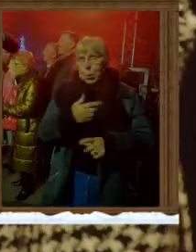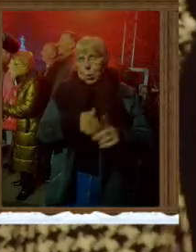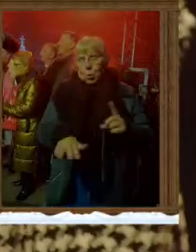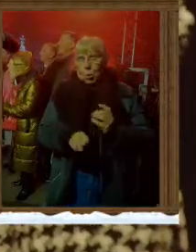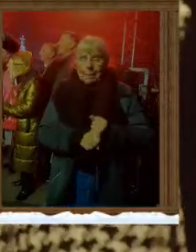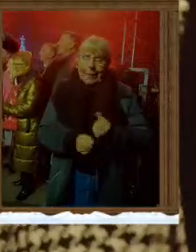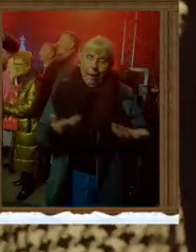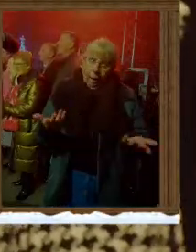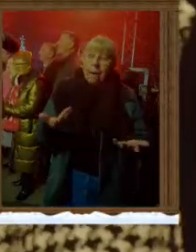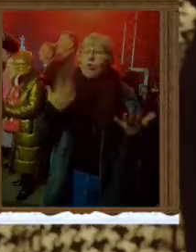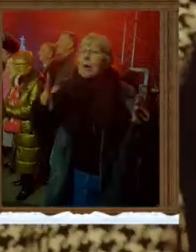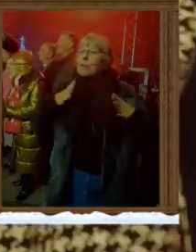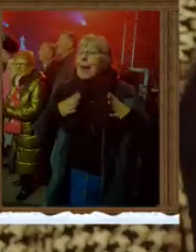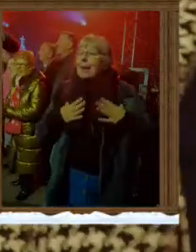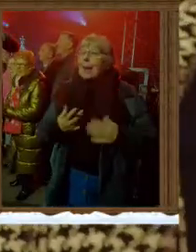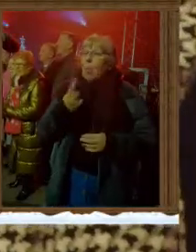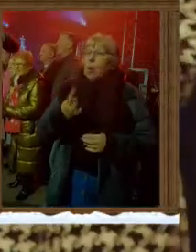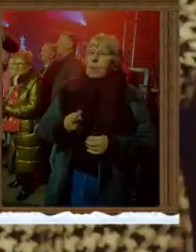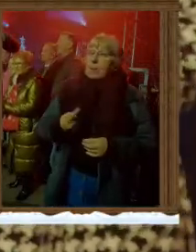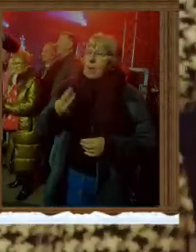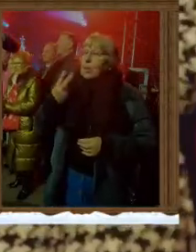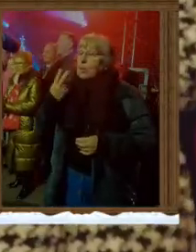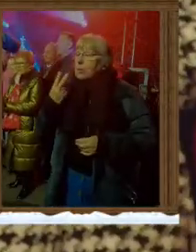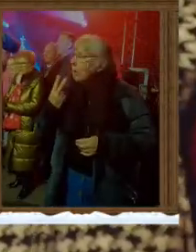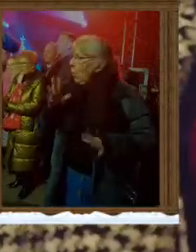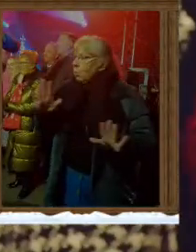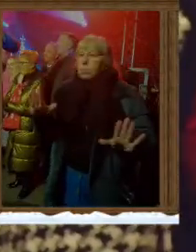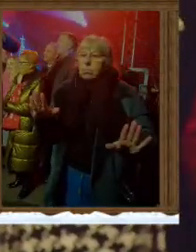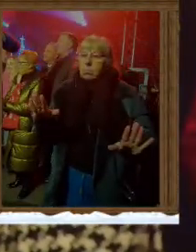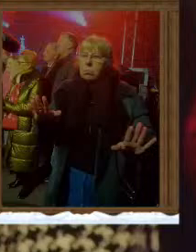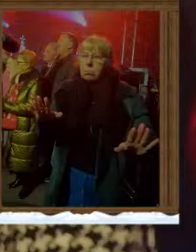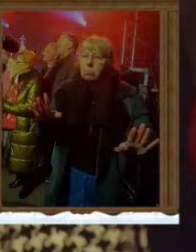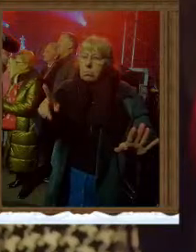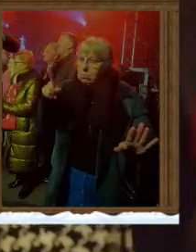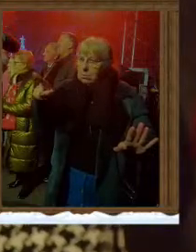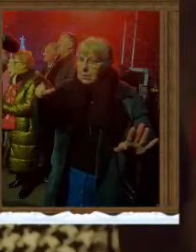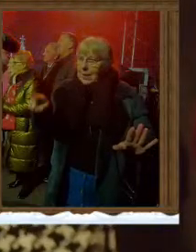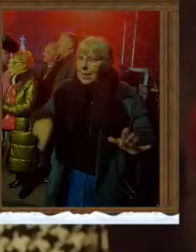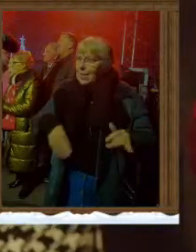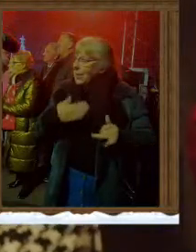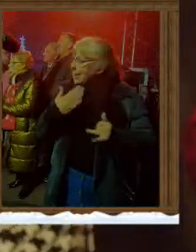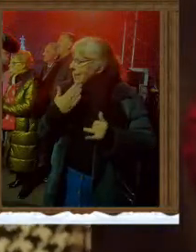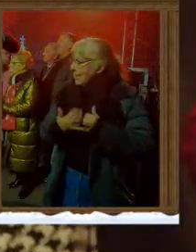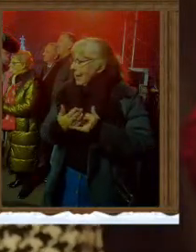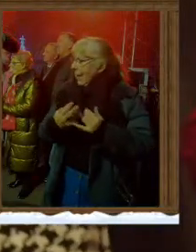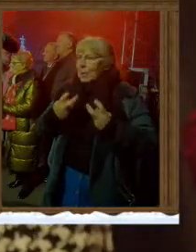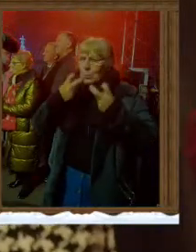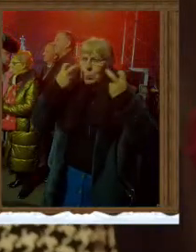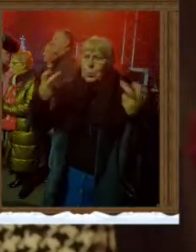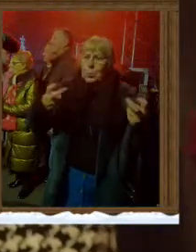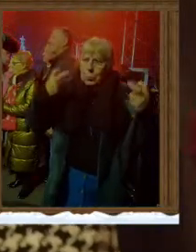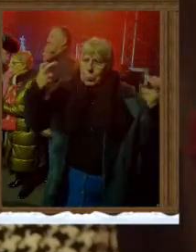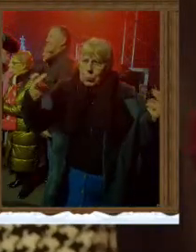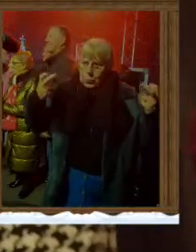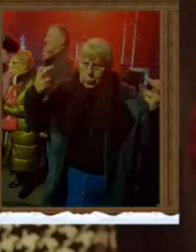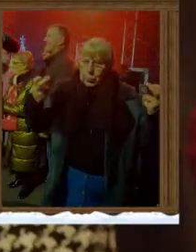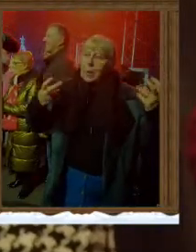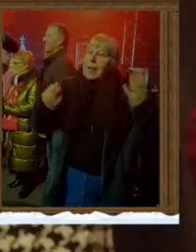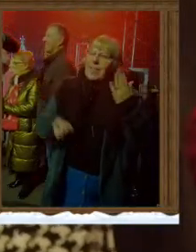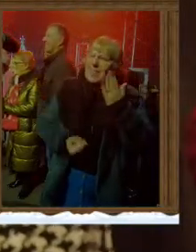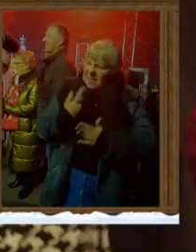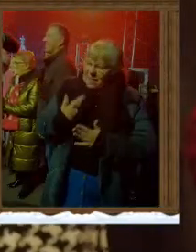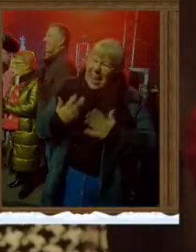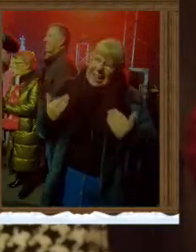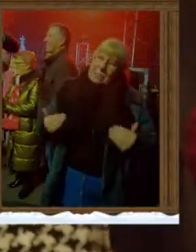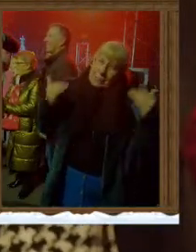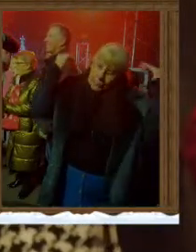ready? Ballyclare in one. Oh, by the way, this is the last one, so you're going to be louder than Randallstown, Crumlin,